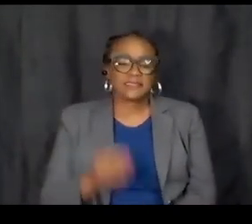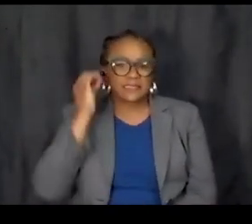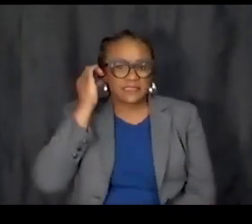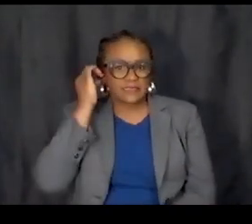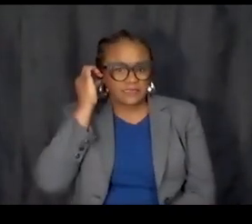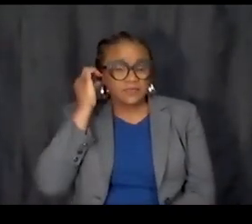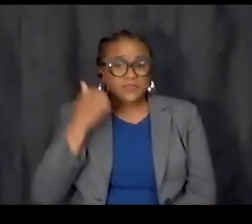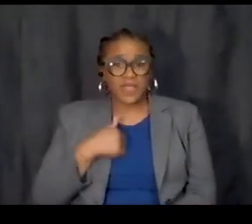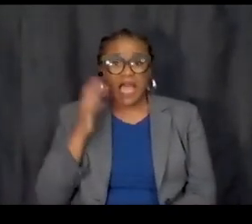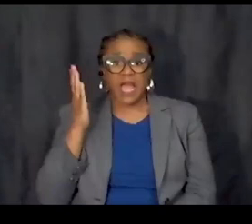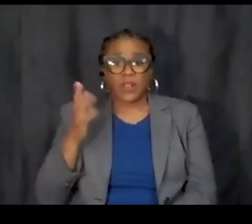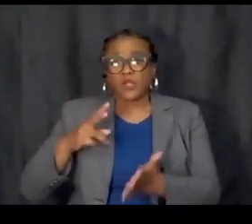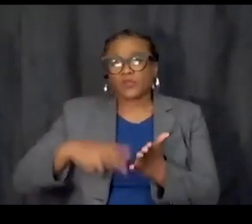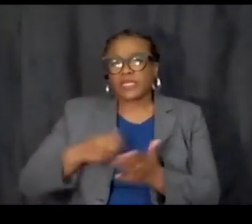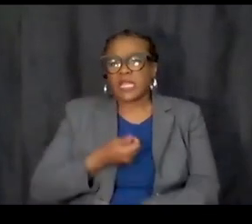I'm going to read a poem